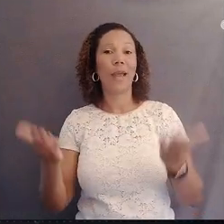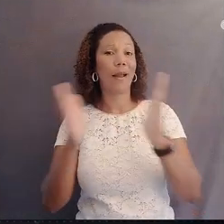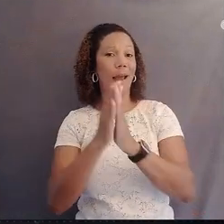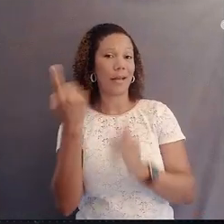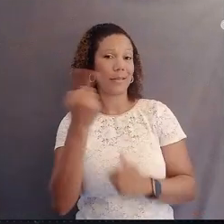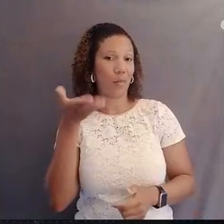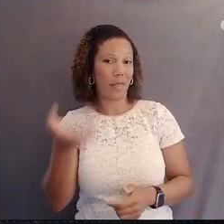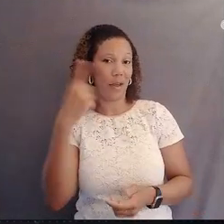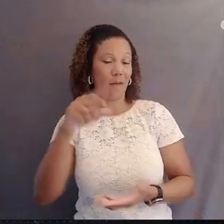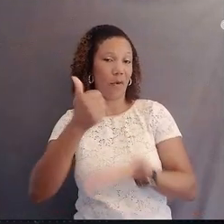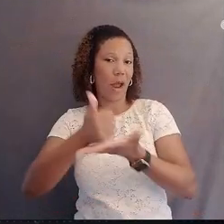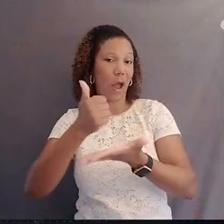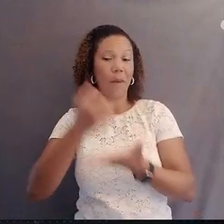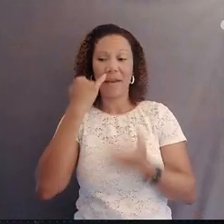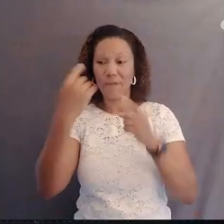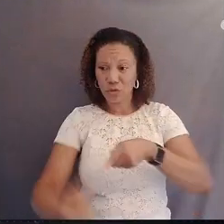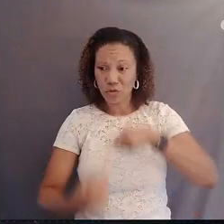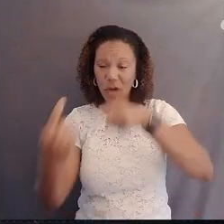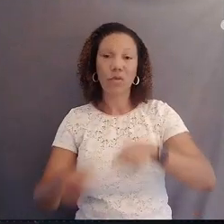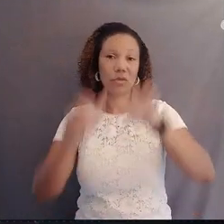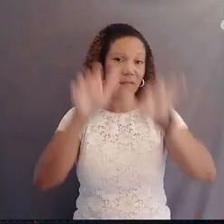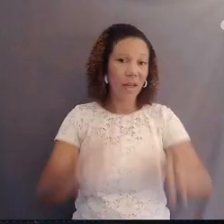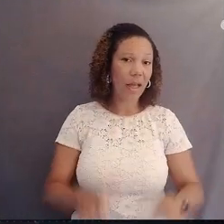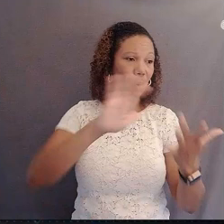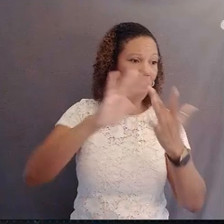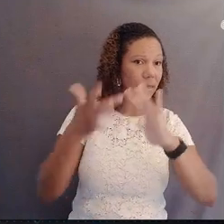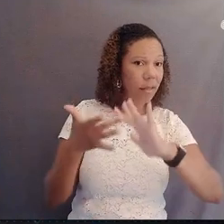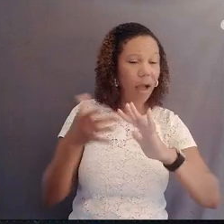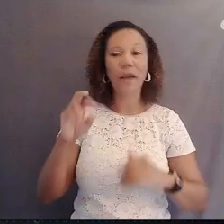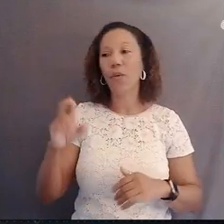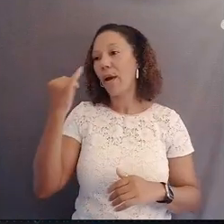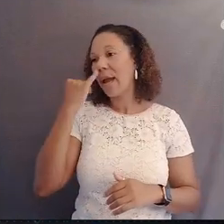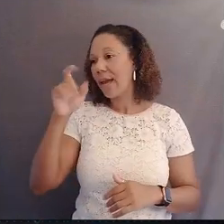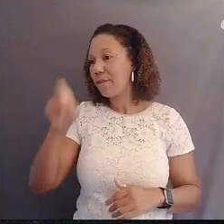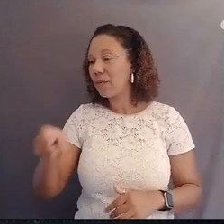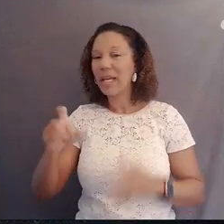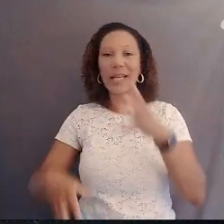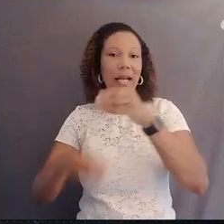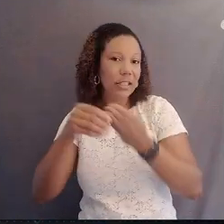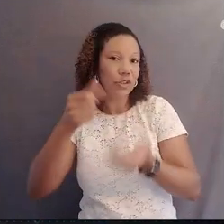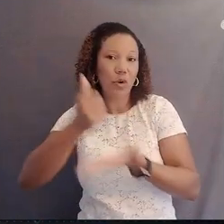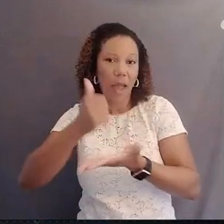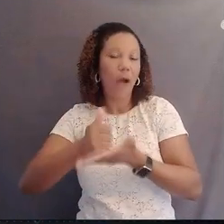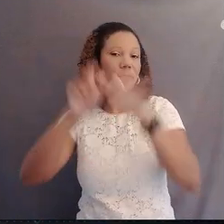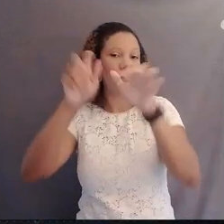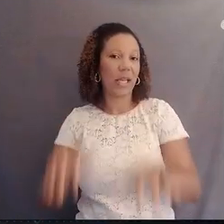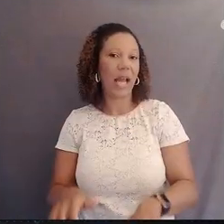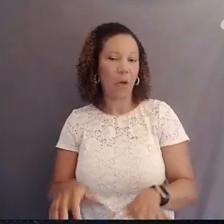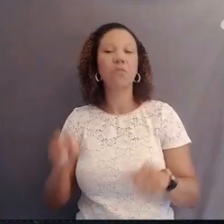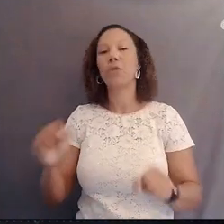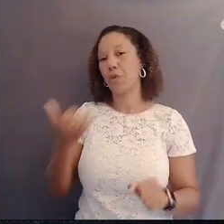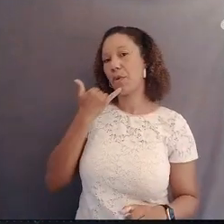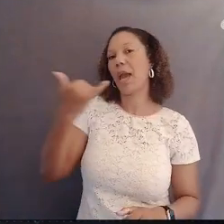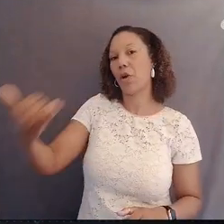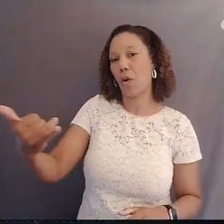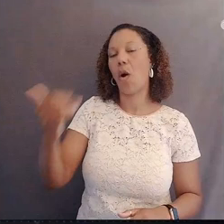having a hard time filling it out, either online or you want to have some help filling it out, you can definitely call and